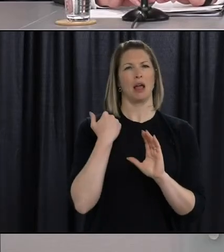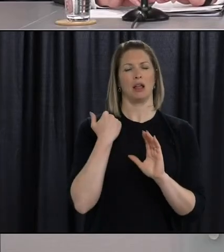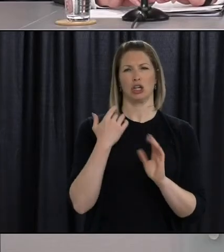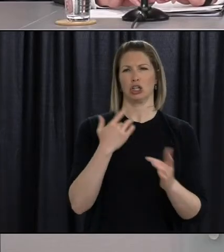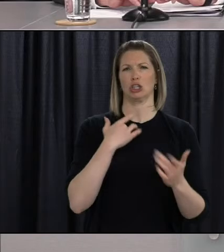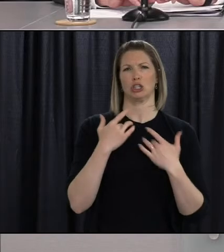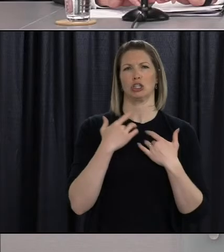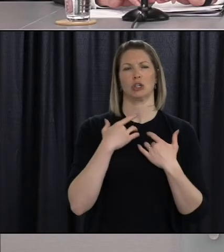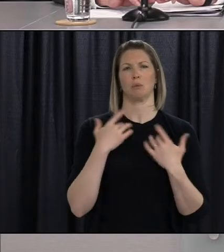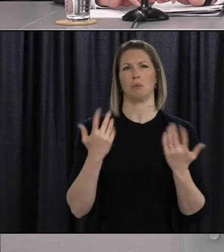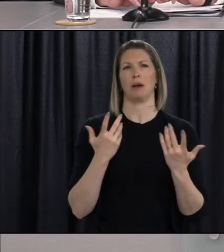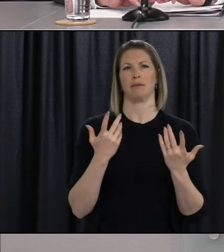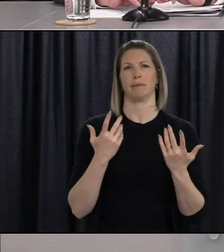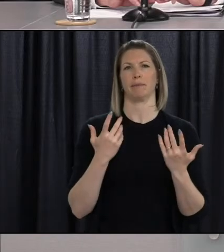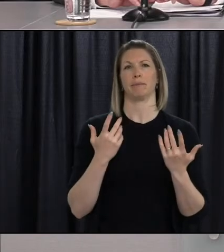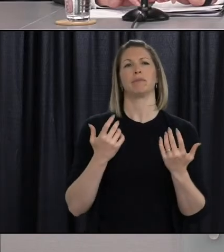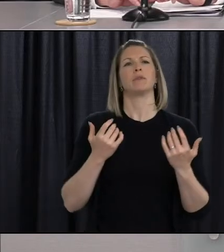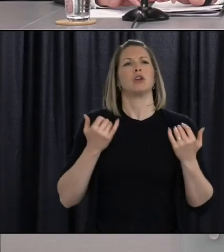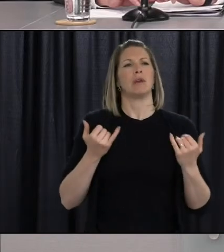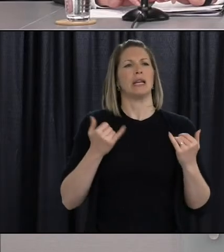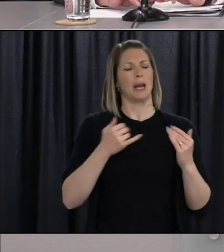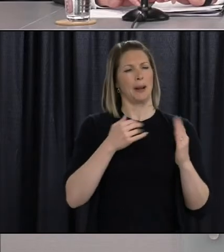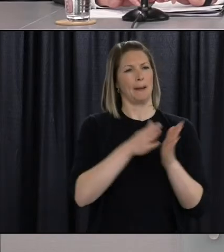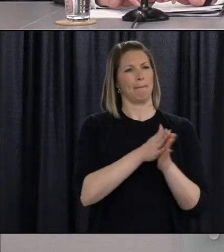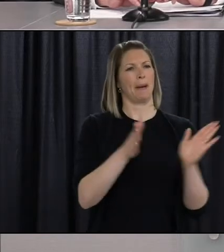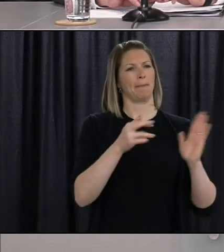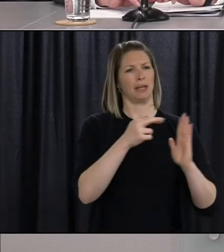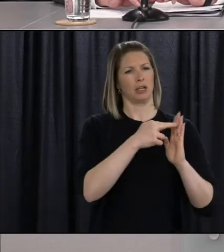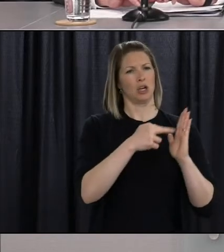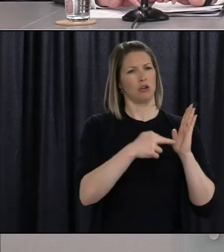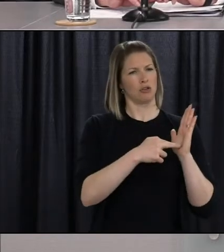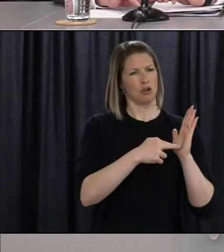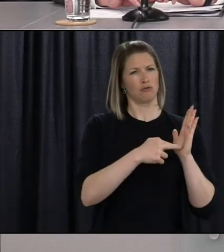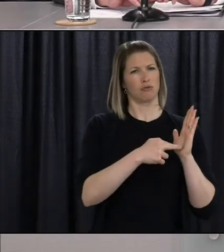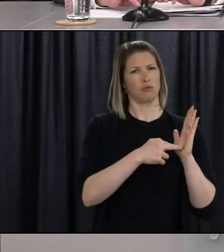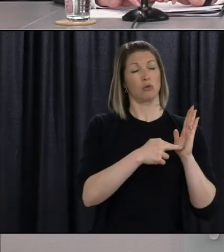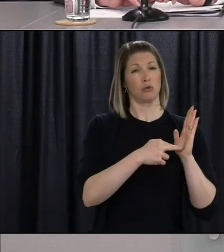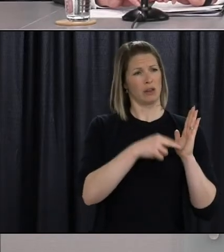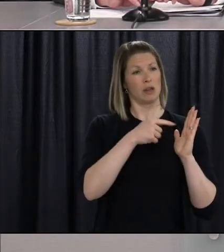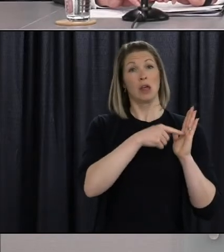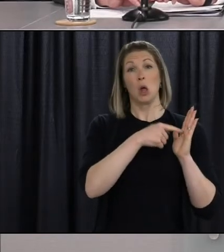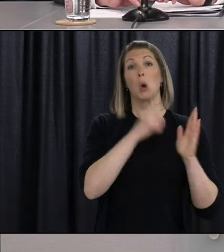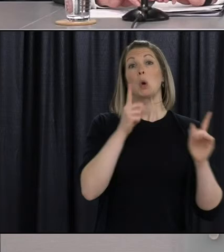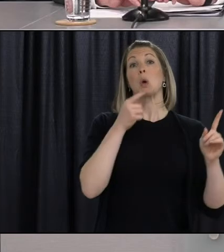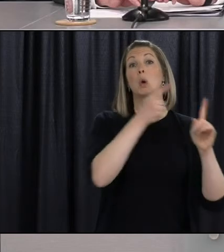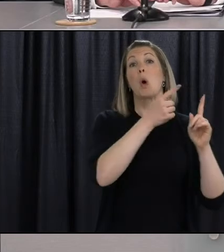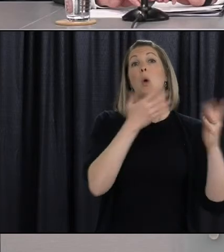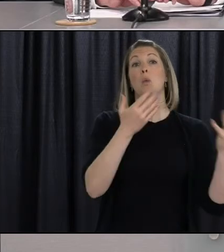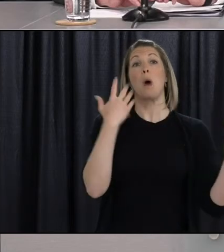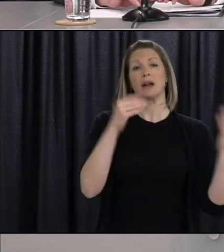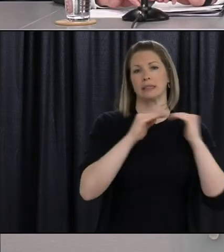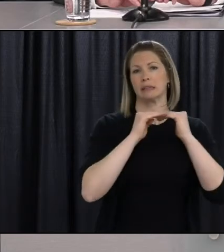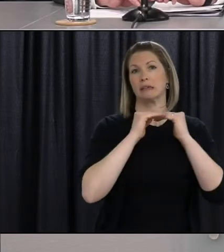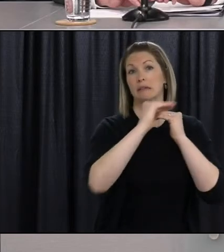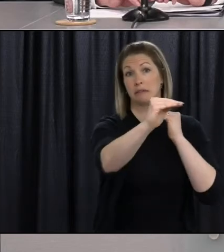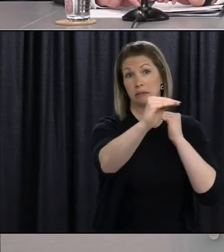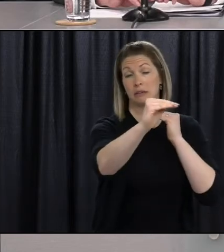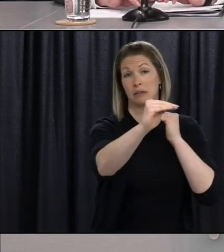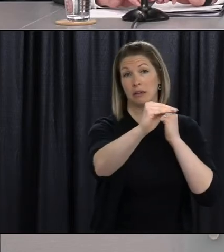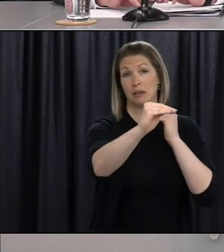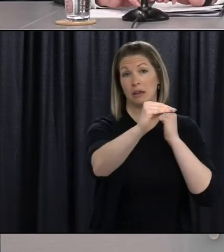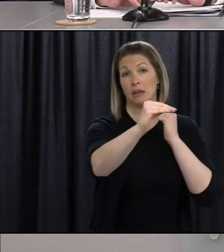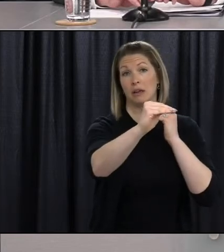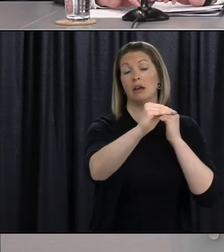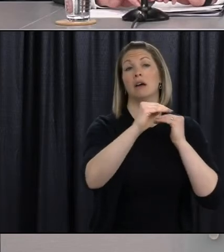that is the goal of the current public health measures keeping the curve flat in order to maintain healthcare capacity to deal with a potential surge in